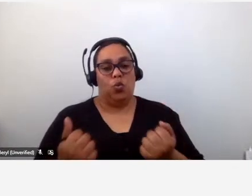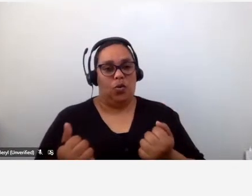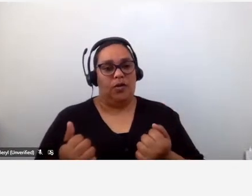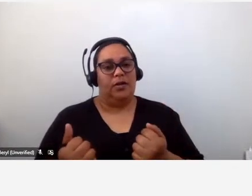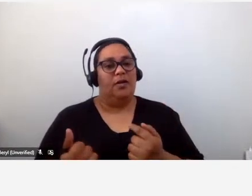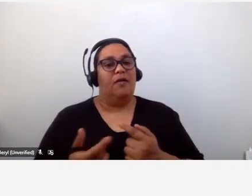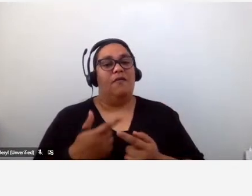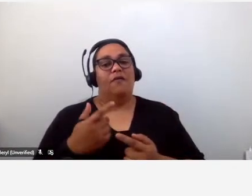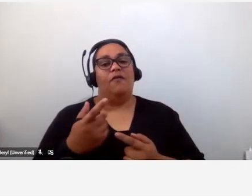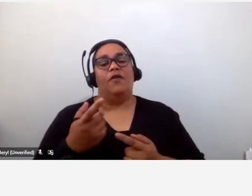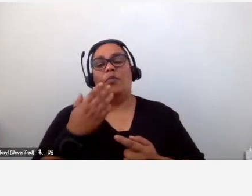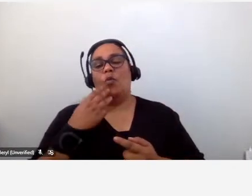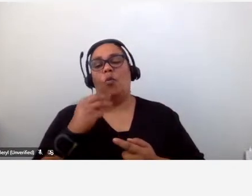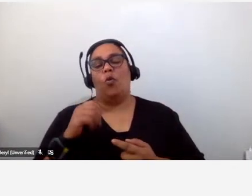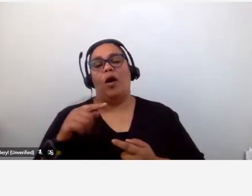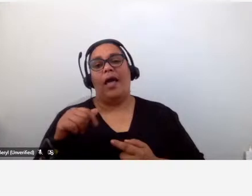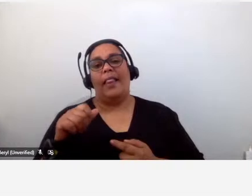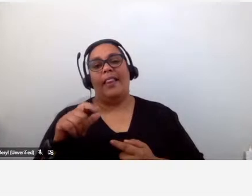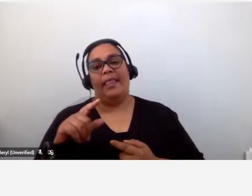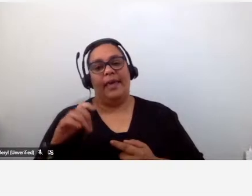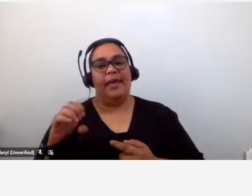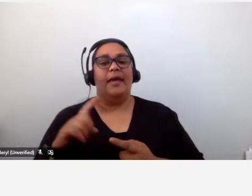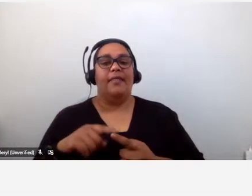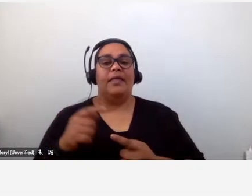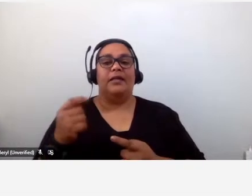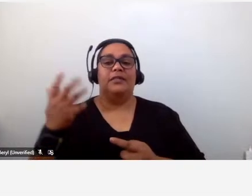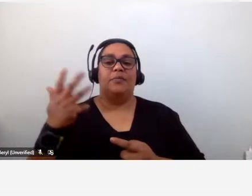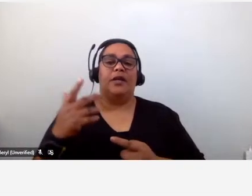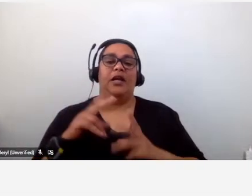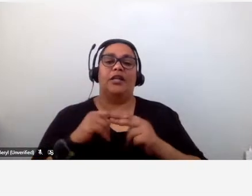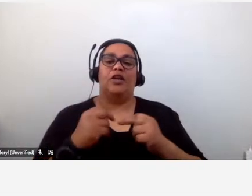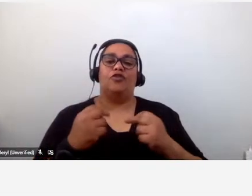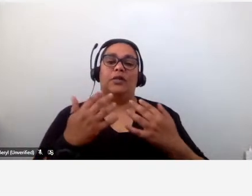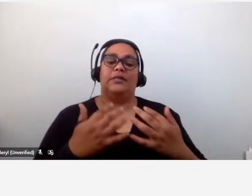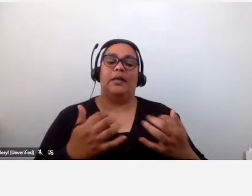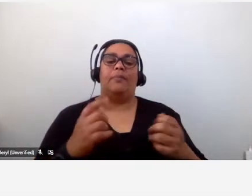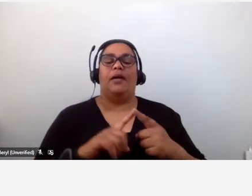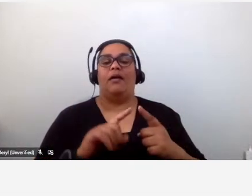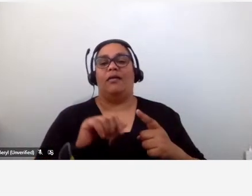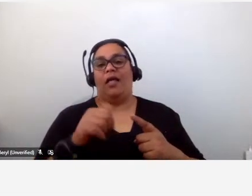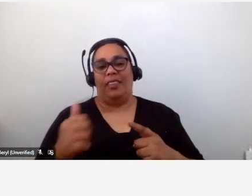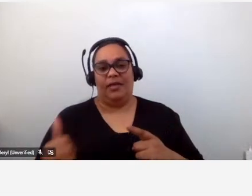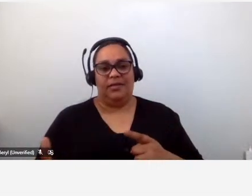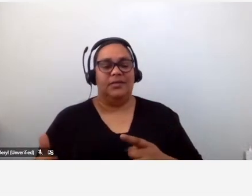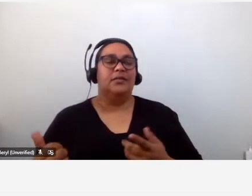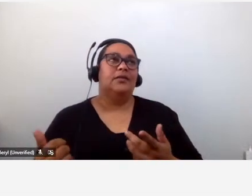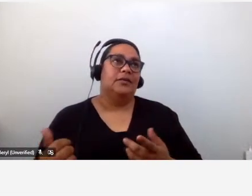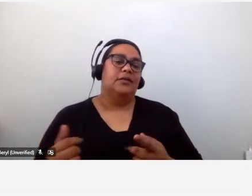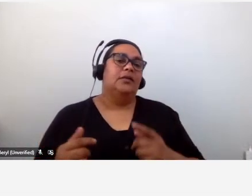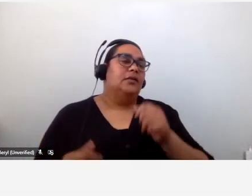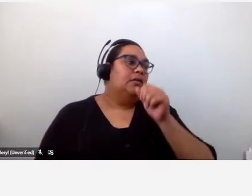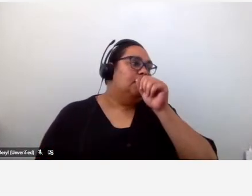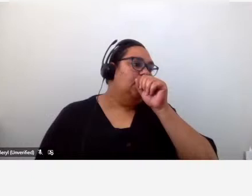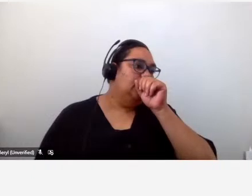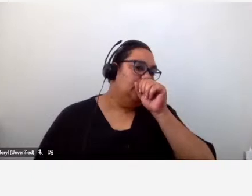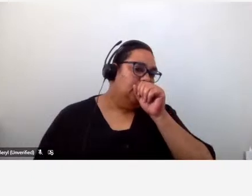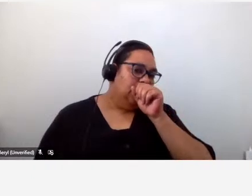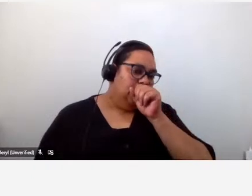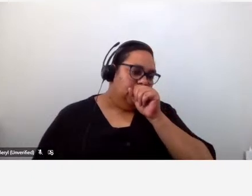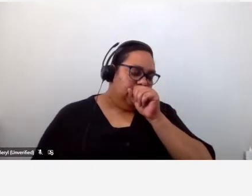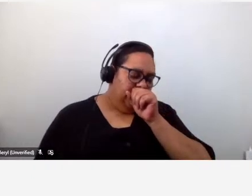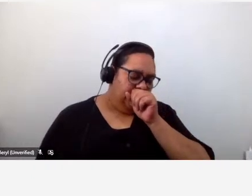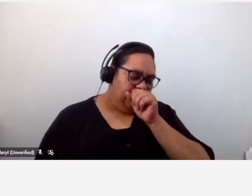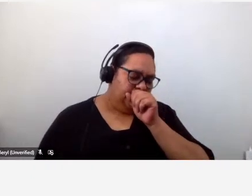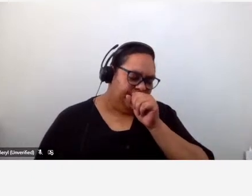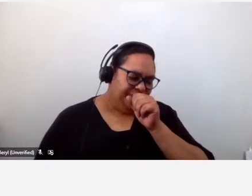by Mugale and others versus the Speaker of the National Assembly and others. And the Constitutional Court